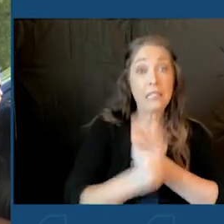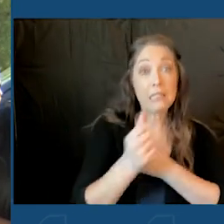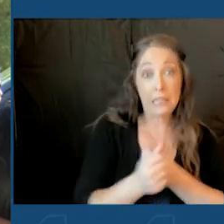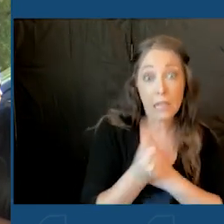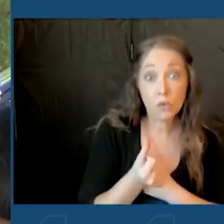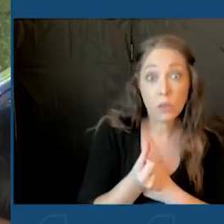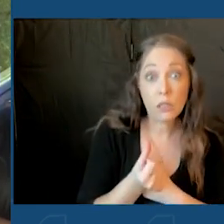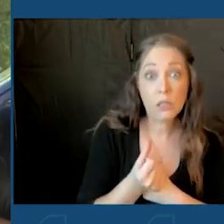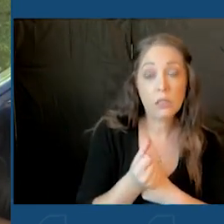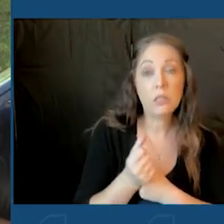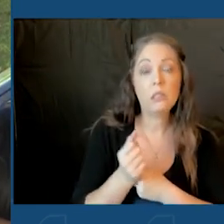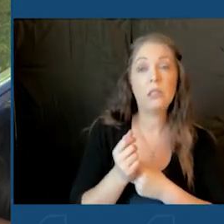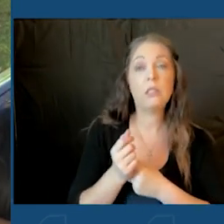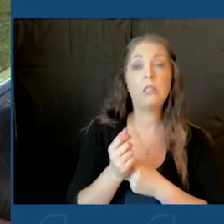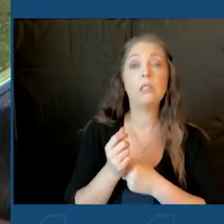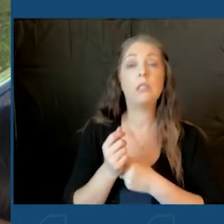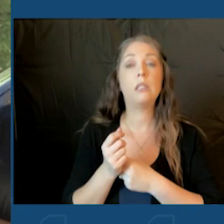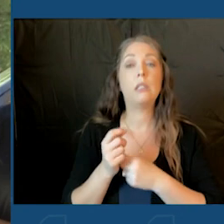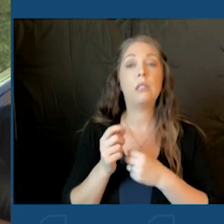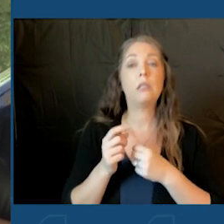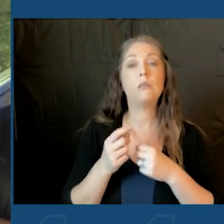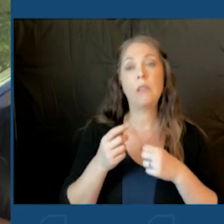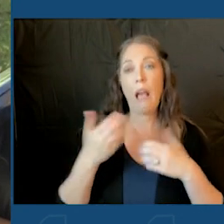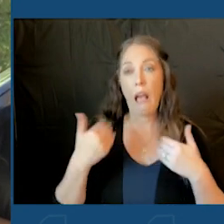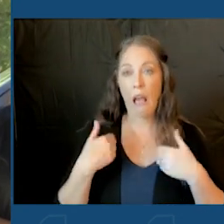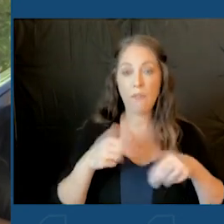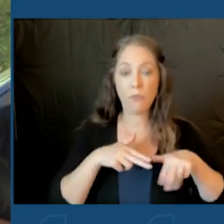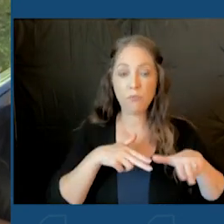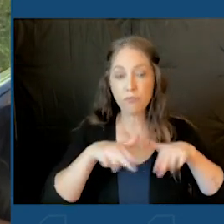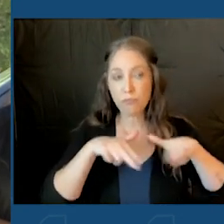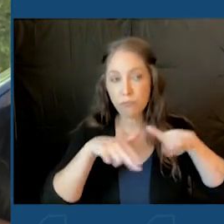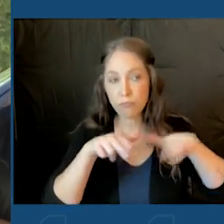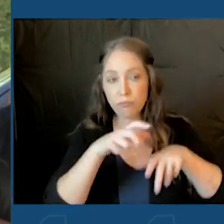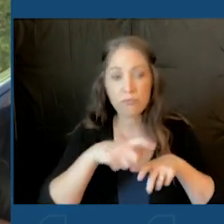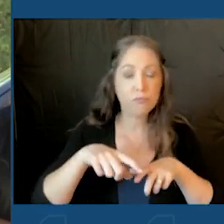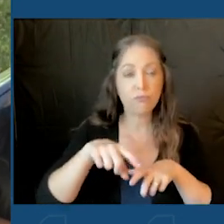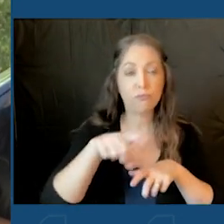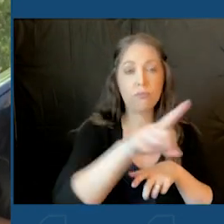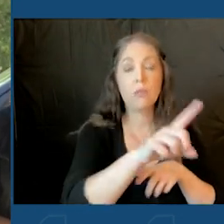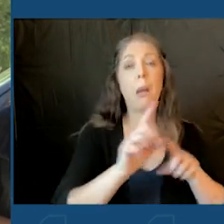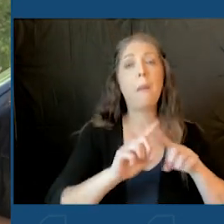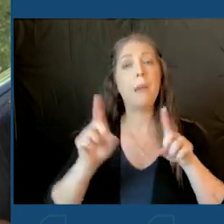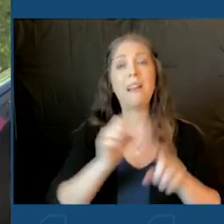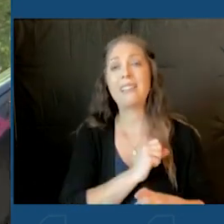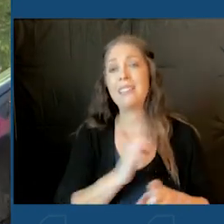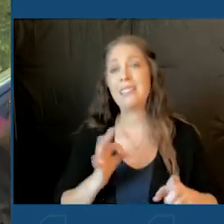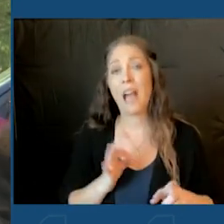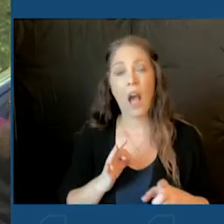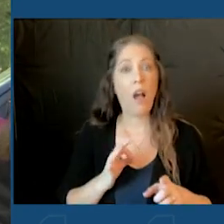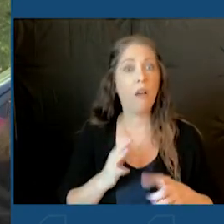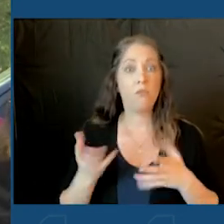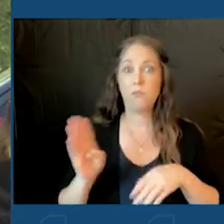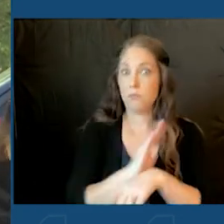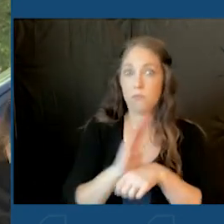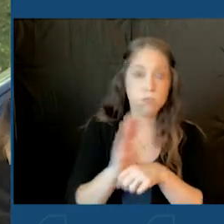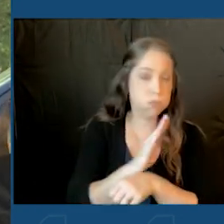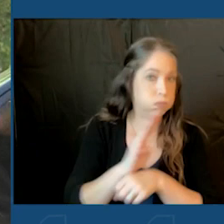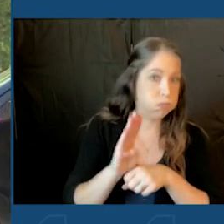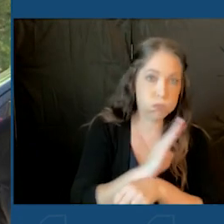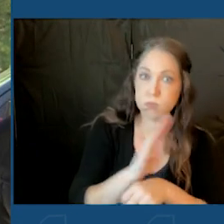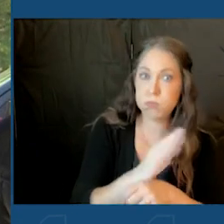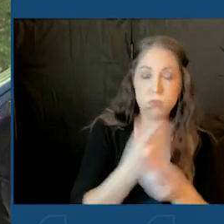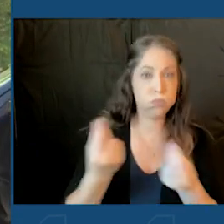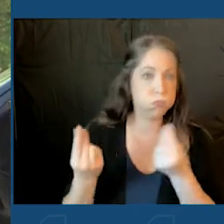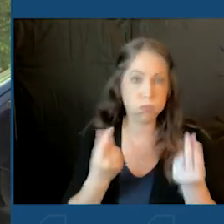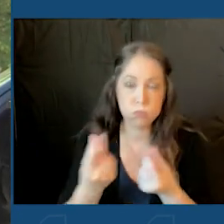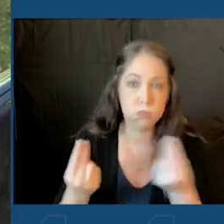have recreational trails up there, just up this slope, but also our staff are all really totally preoccupied with